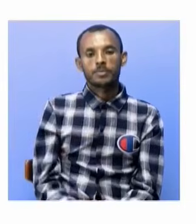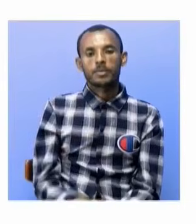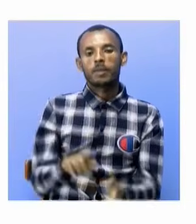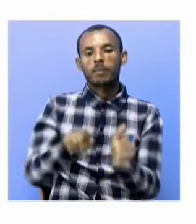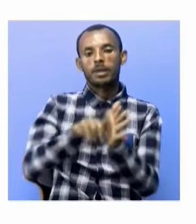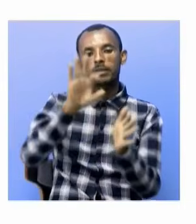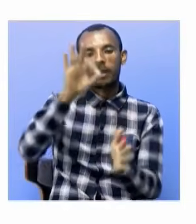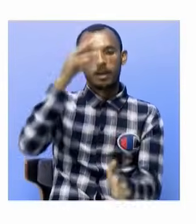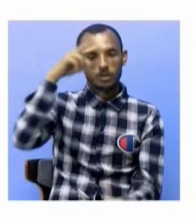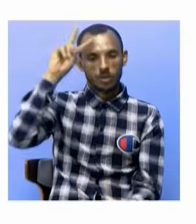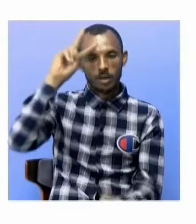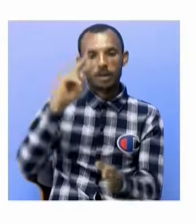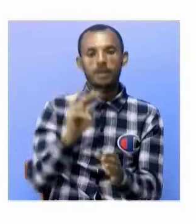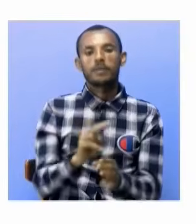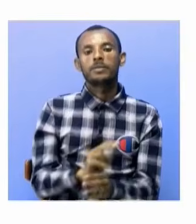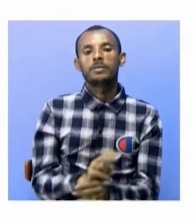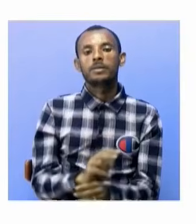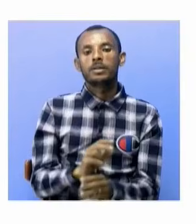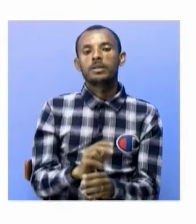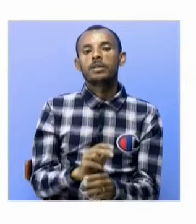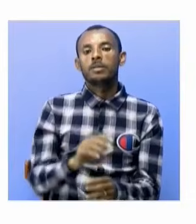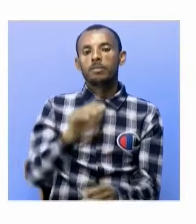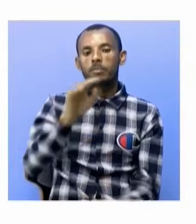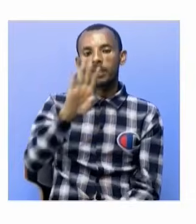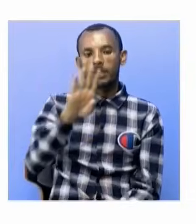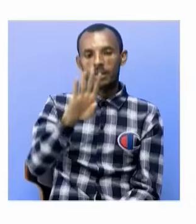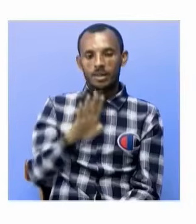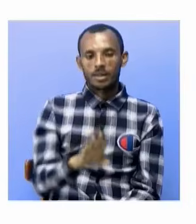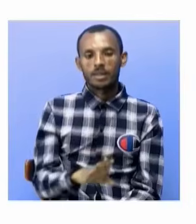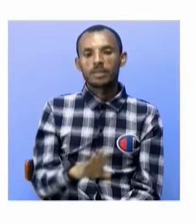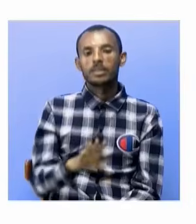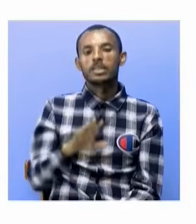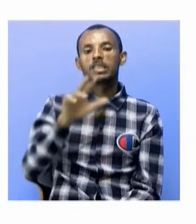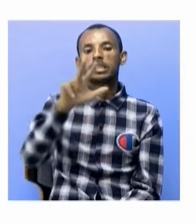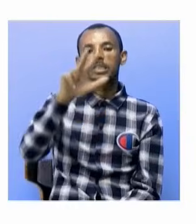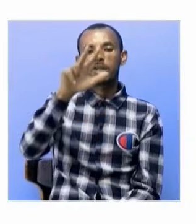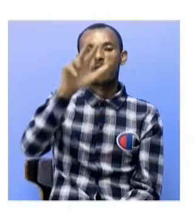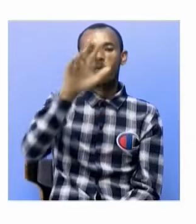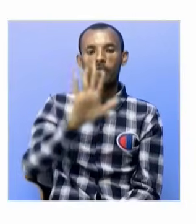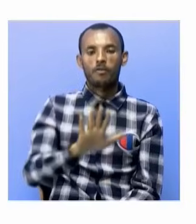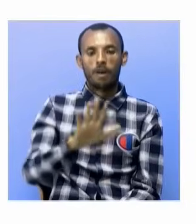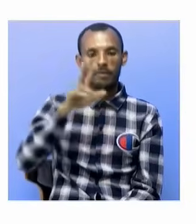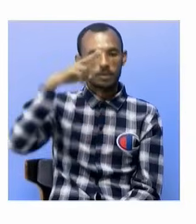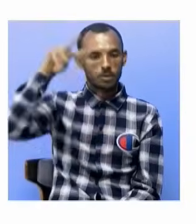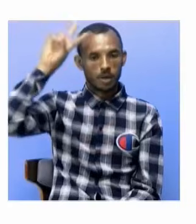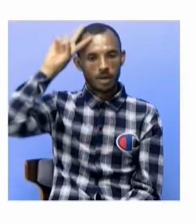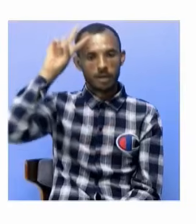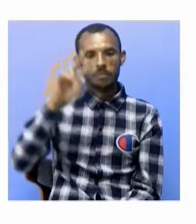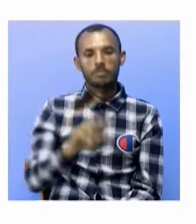square. Calculate 3 over 5 square.